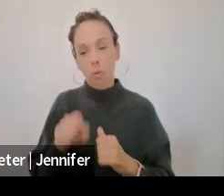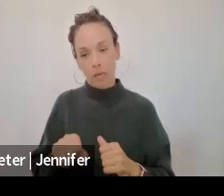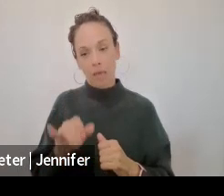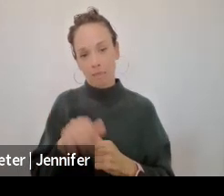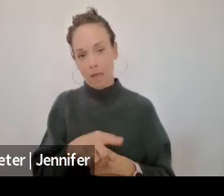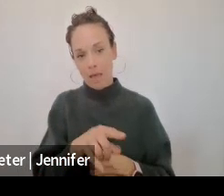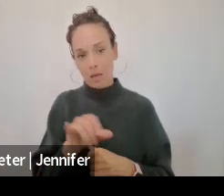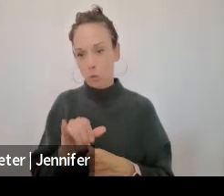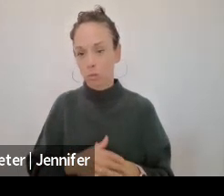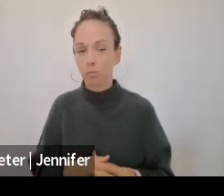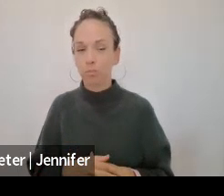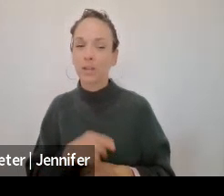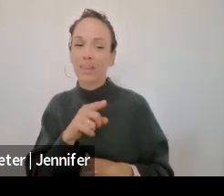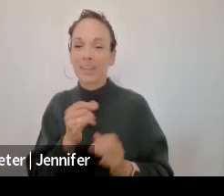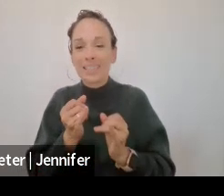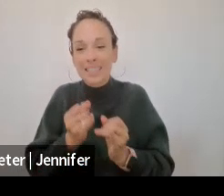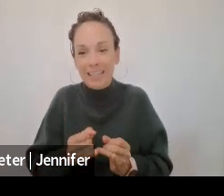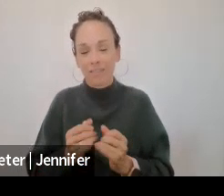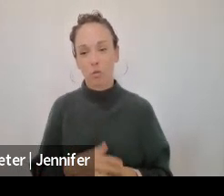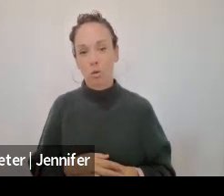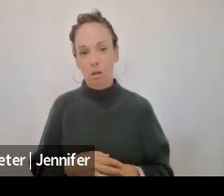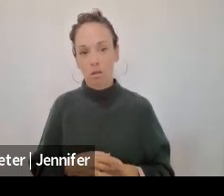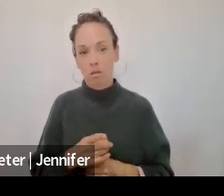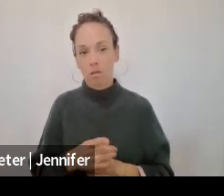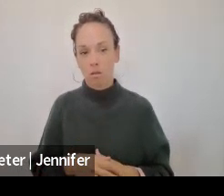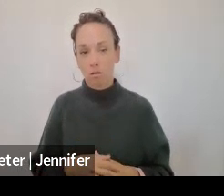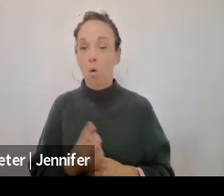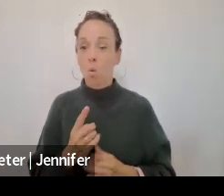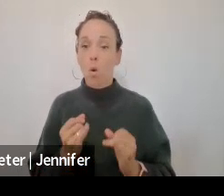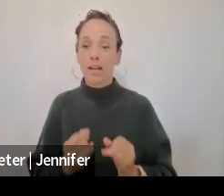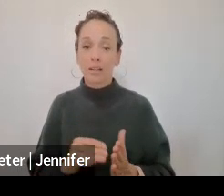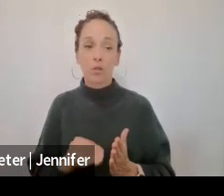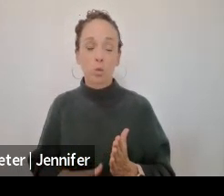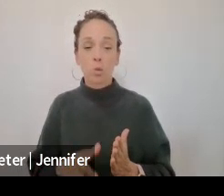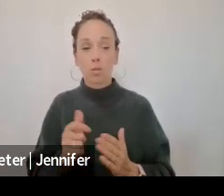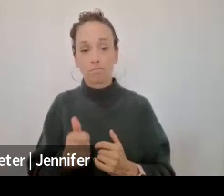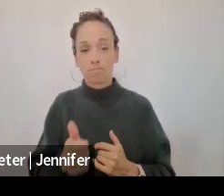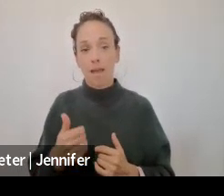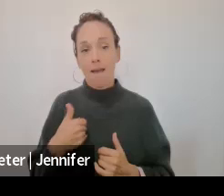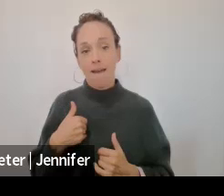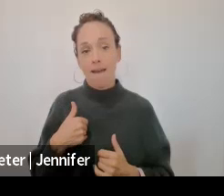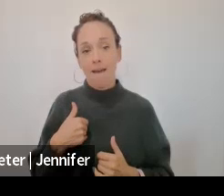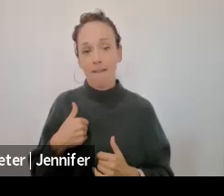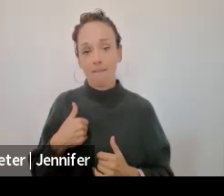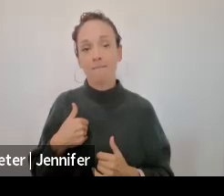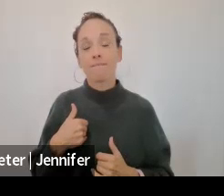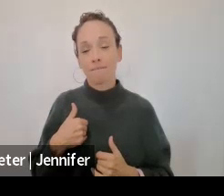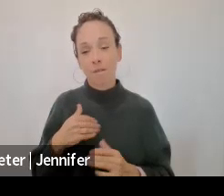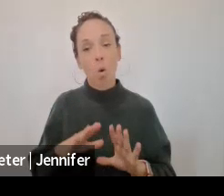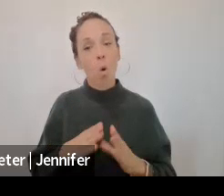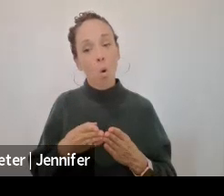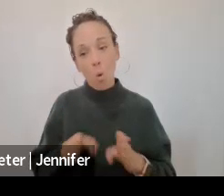here, we're looking at an individual student, and we have an individual student who has is at risk